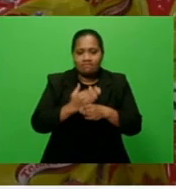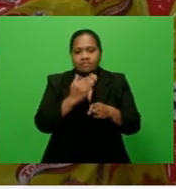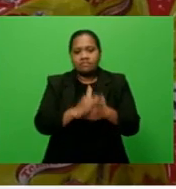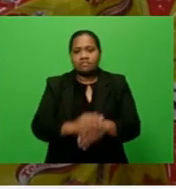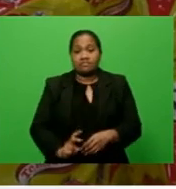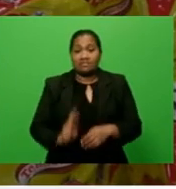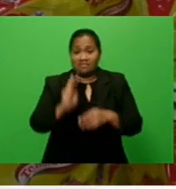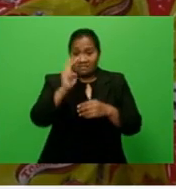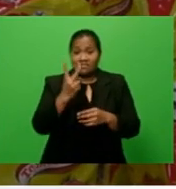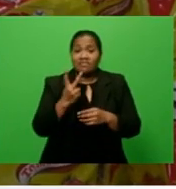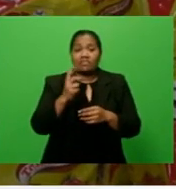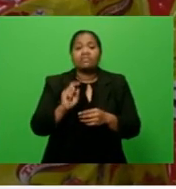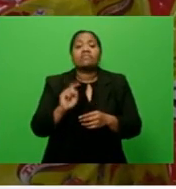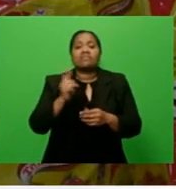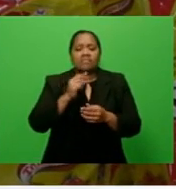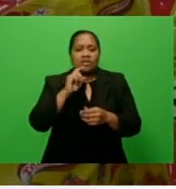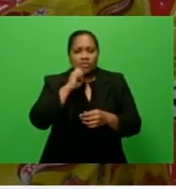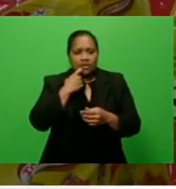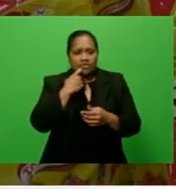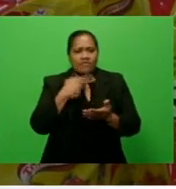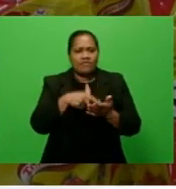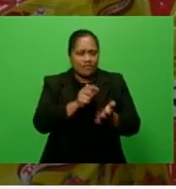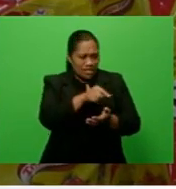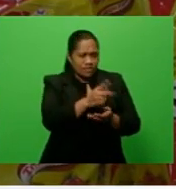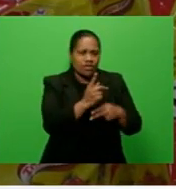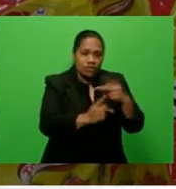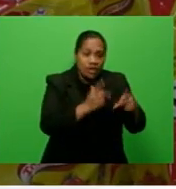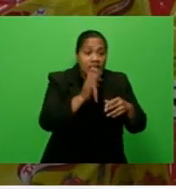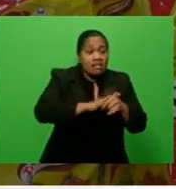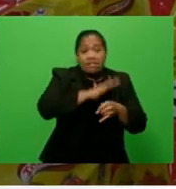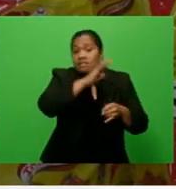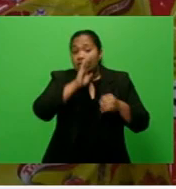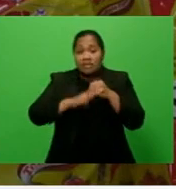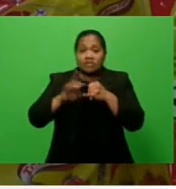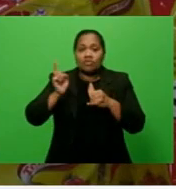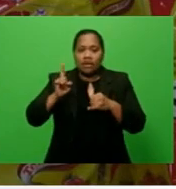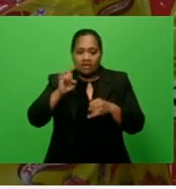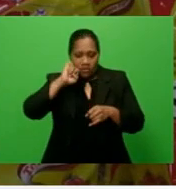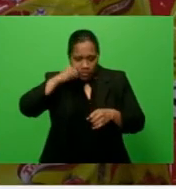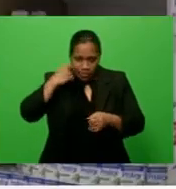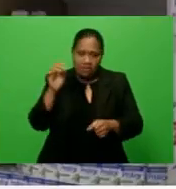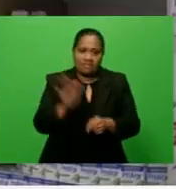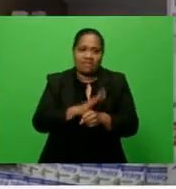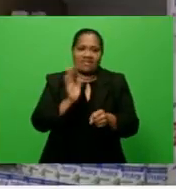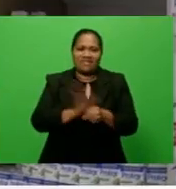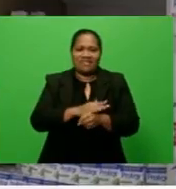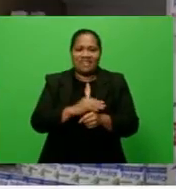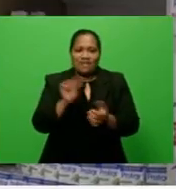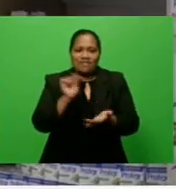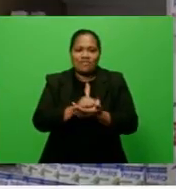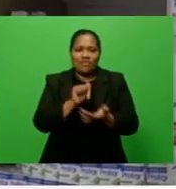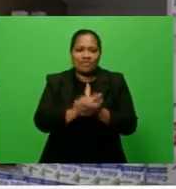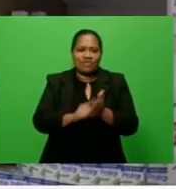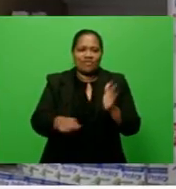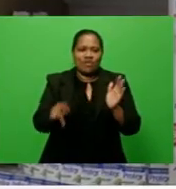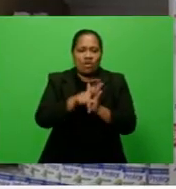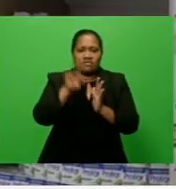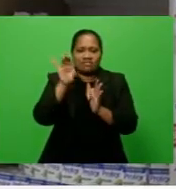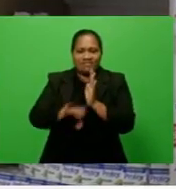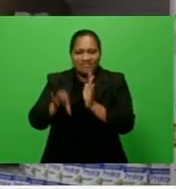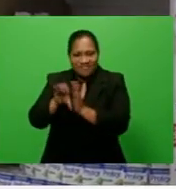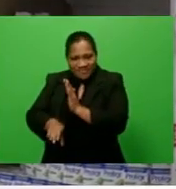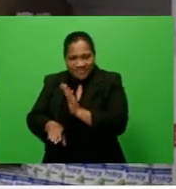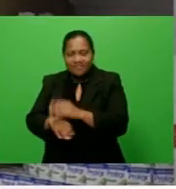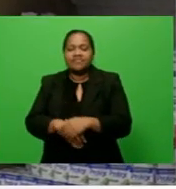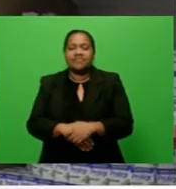will be the verification process and the last phase will be enforcement. Abraham says traders are taking different approaches